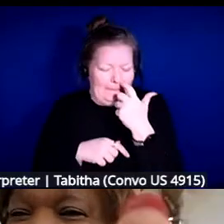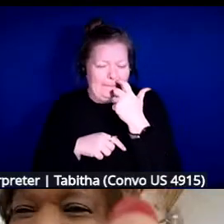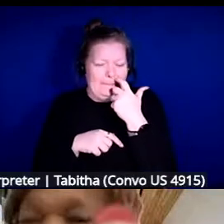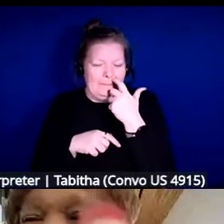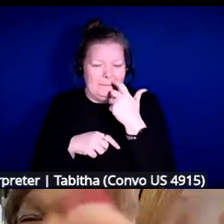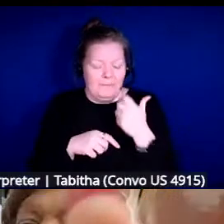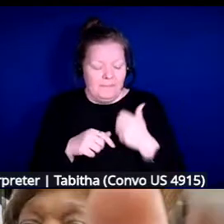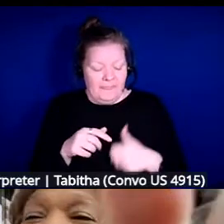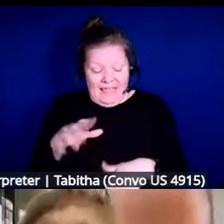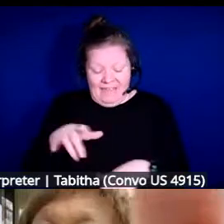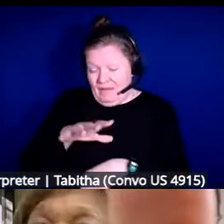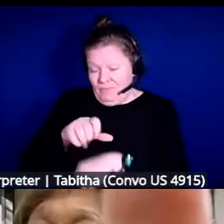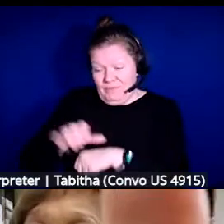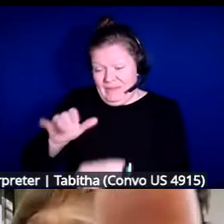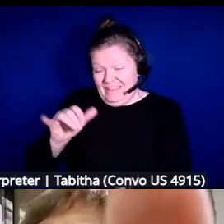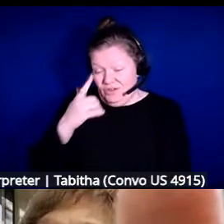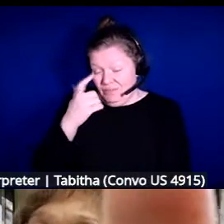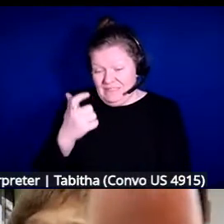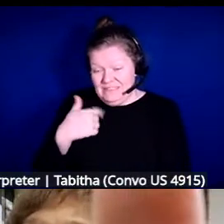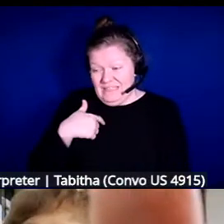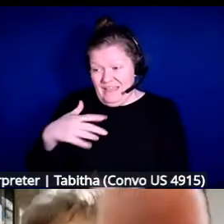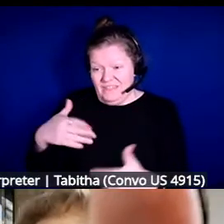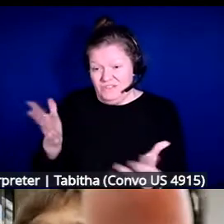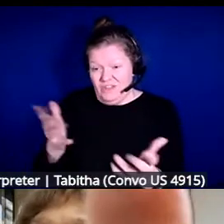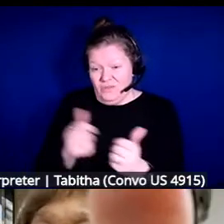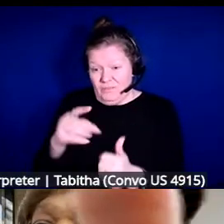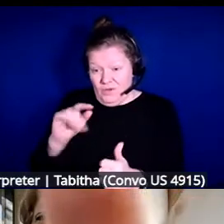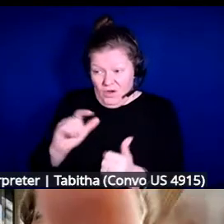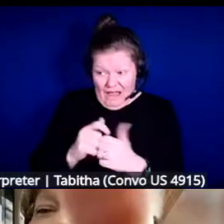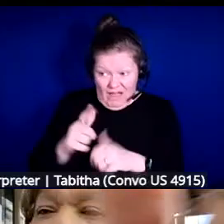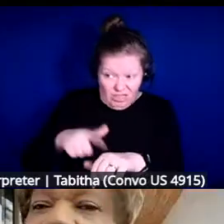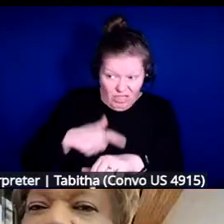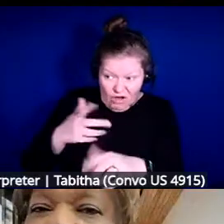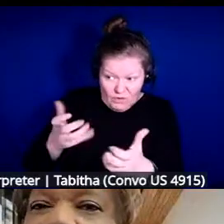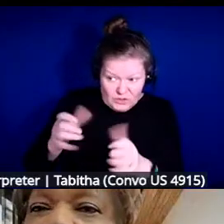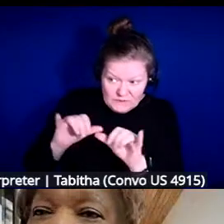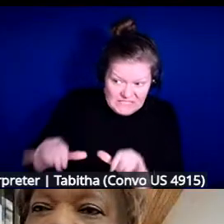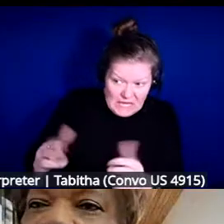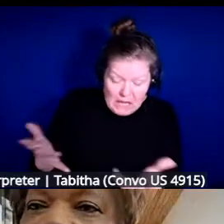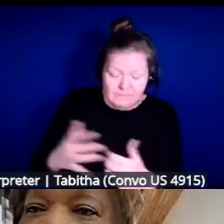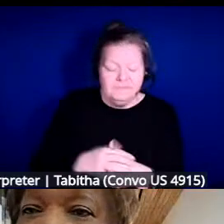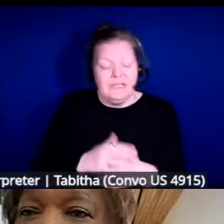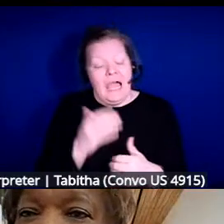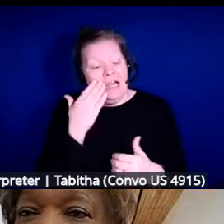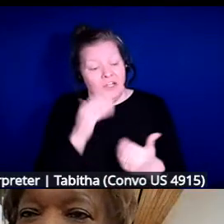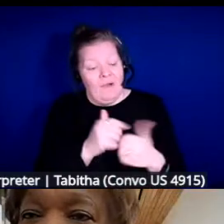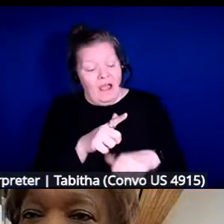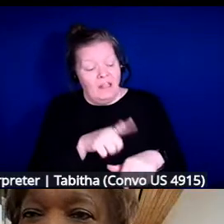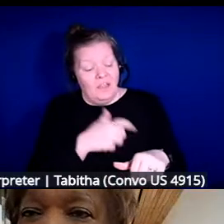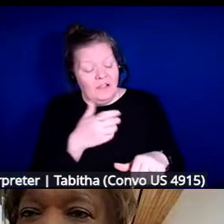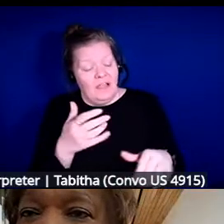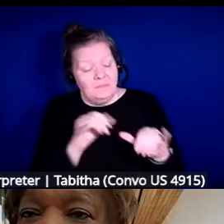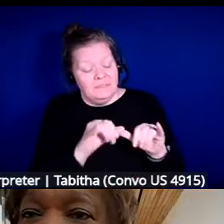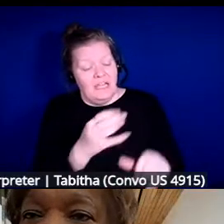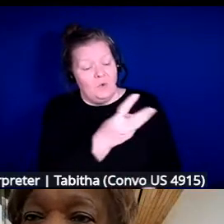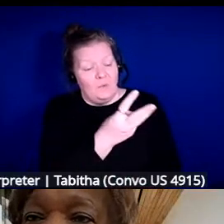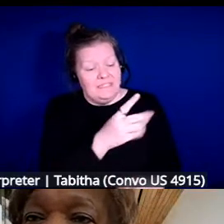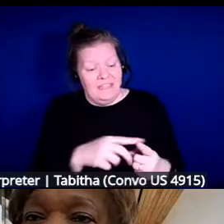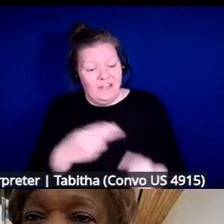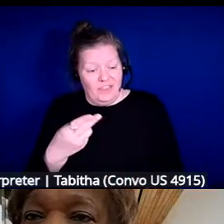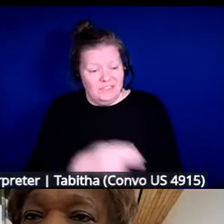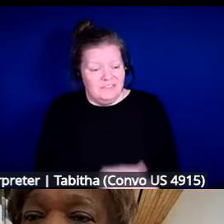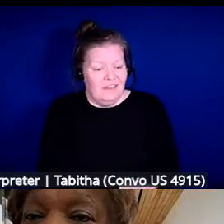I haven't booked mine either because I haven't talked to Paul how long he wants to stay. I know how long I'm staying. Wednesday to